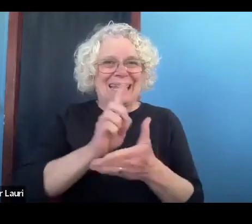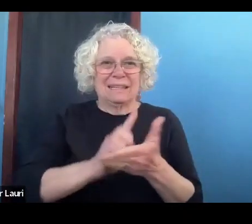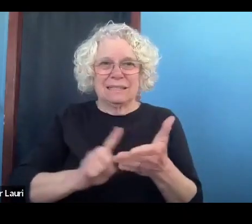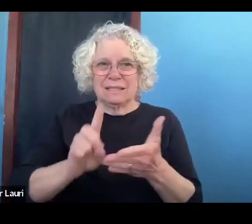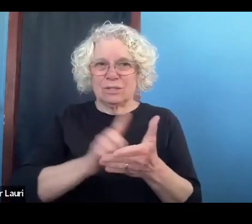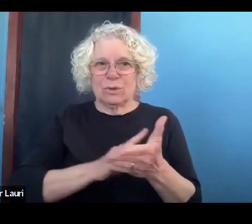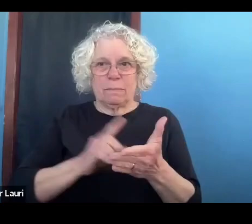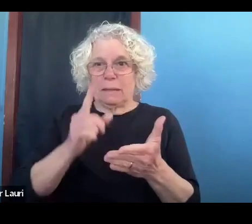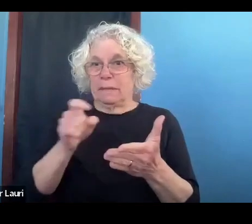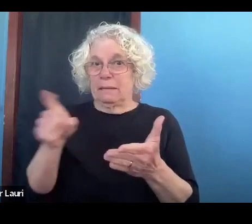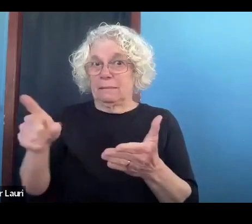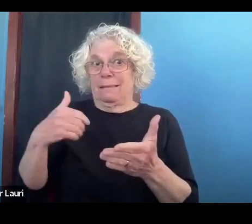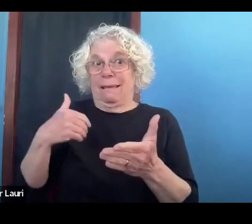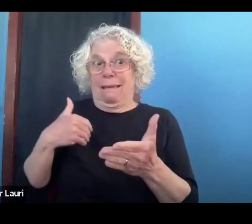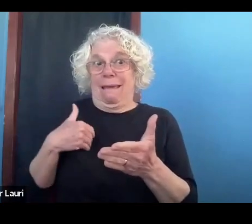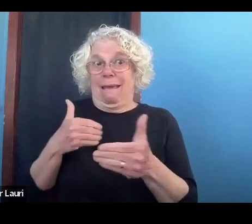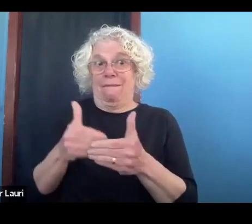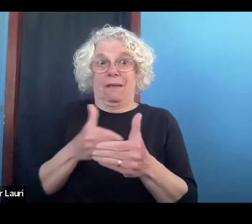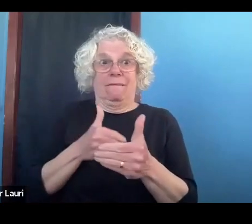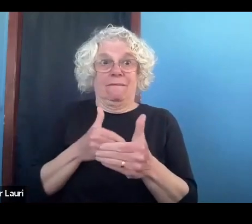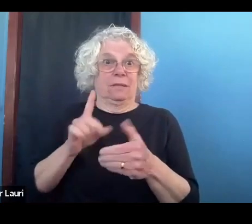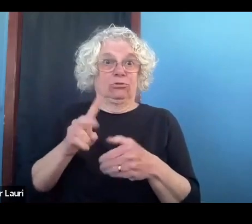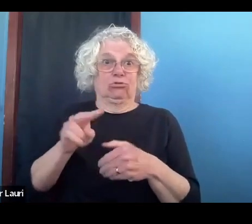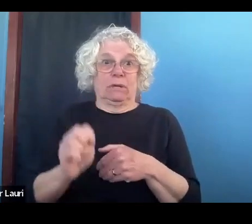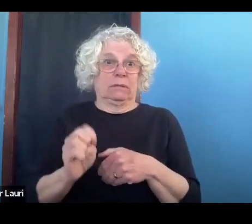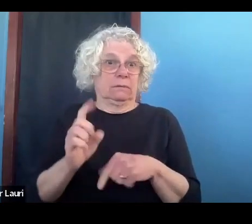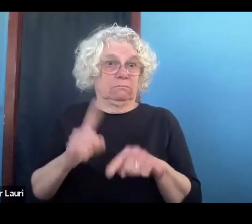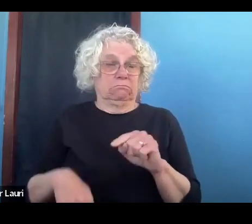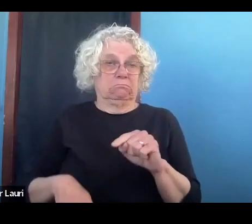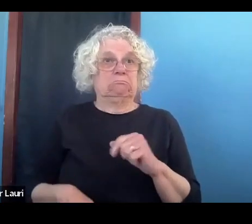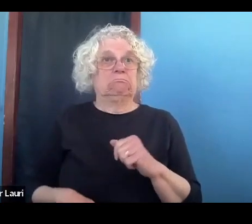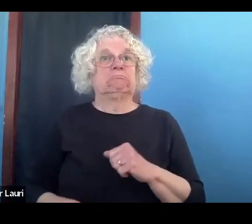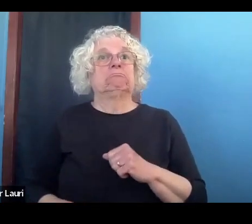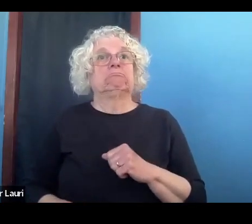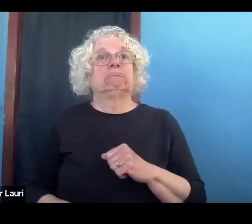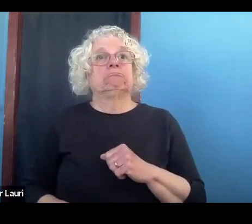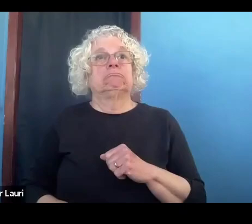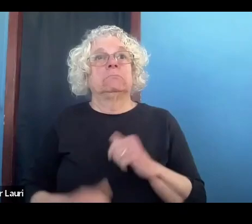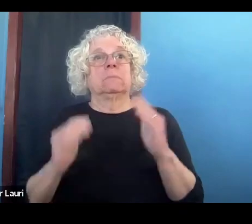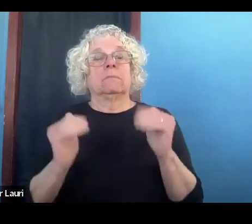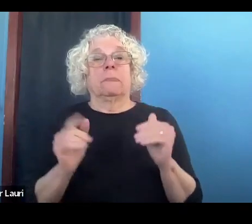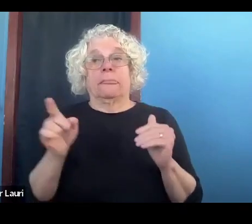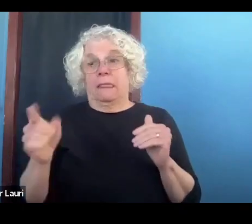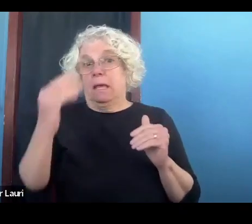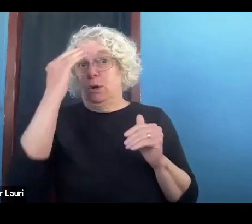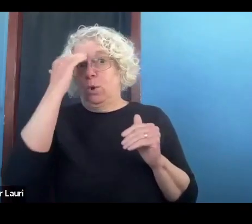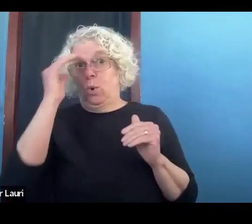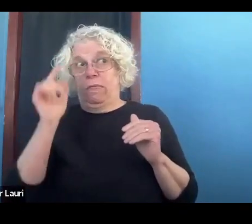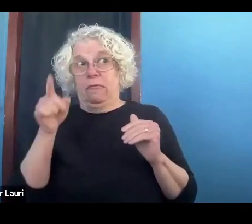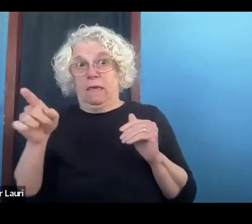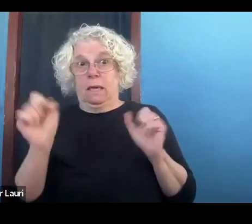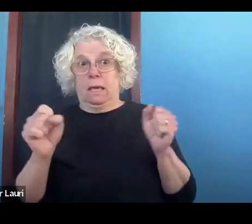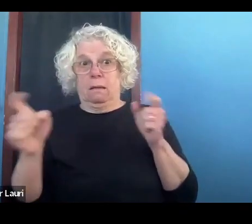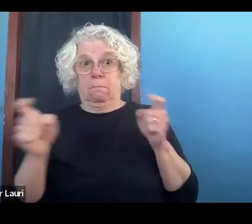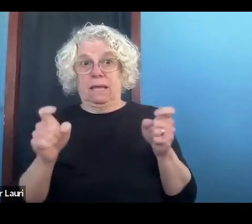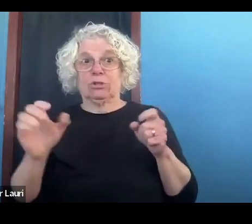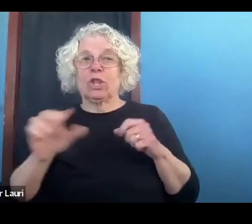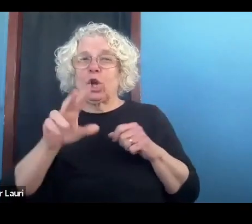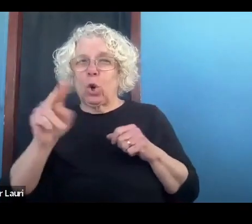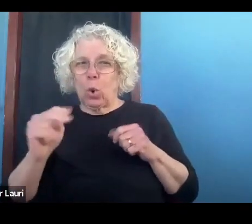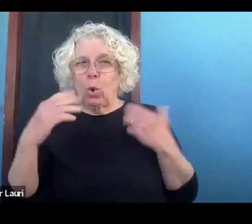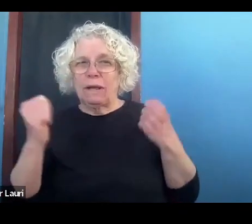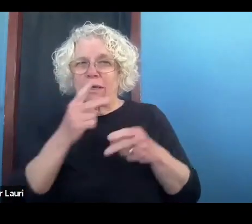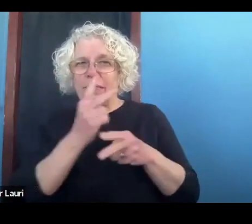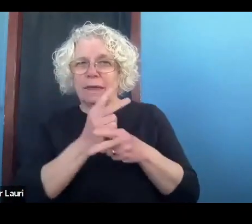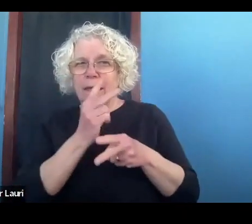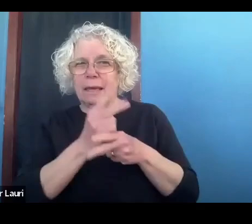who create advance directives. It ensures that patients know they can facilitate their own healthcare decisions